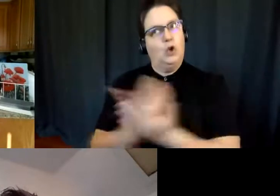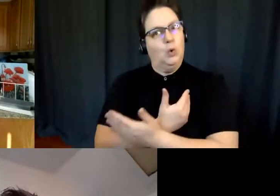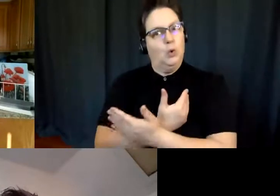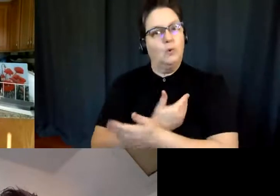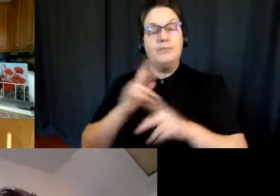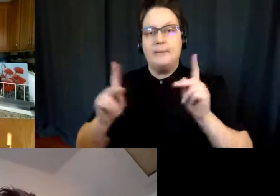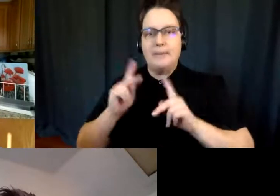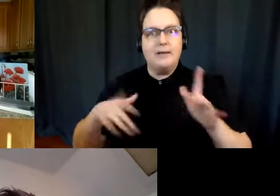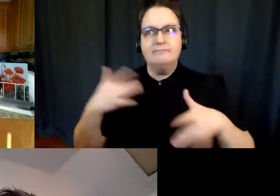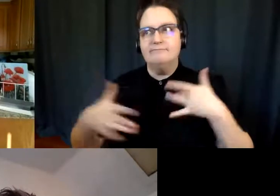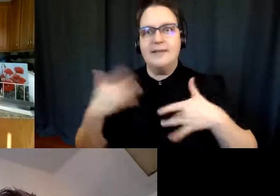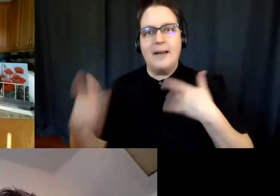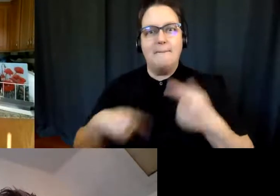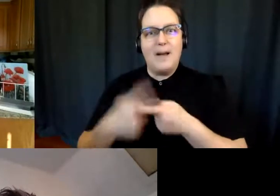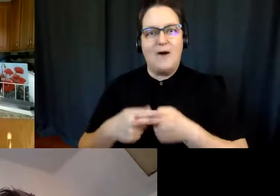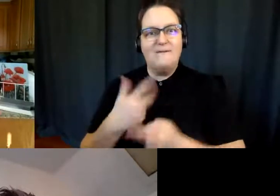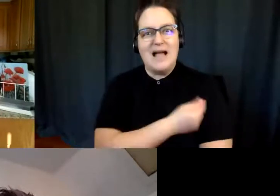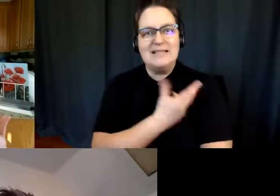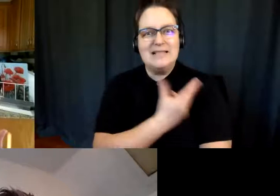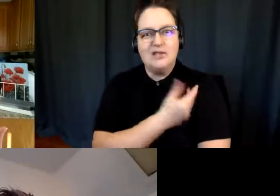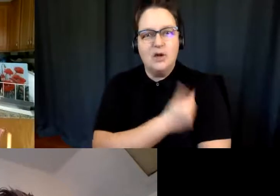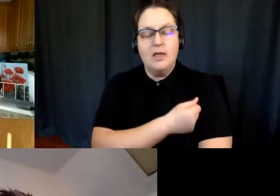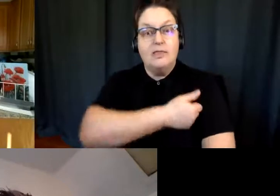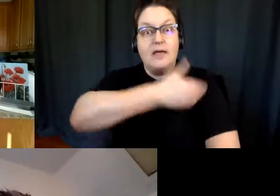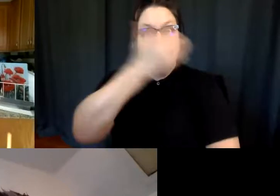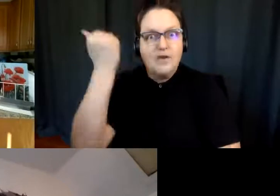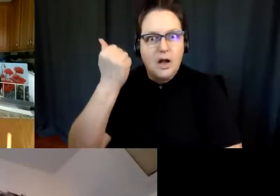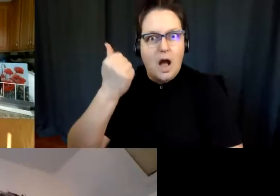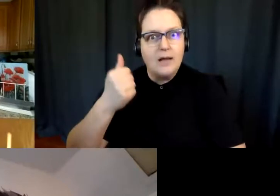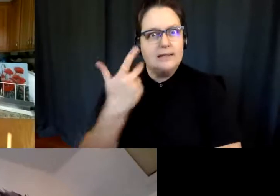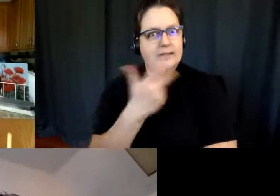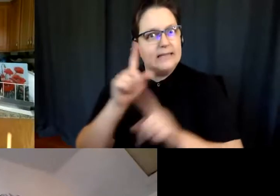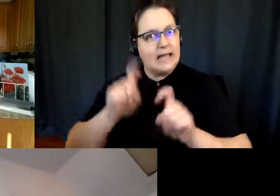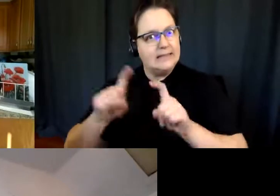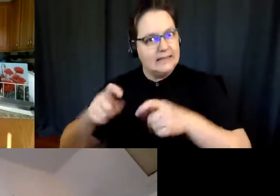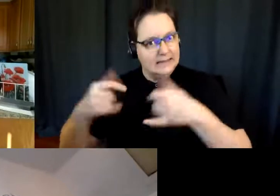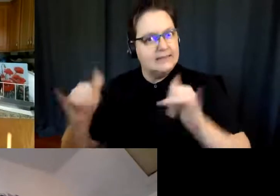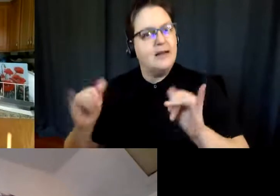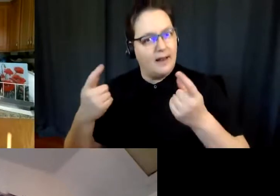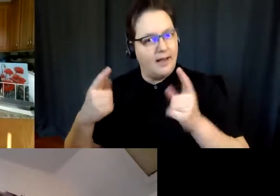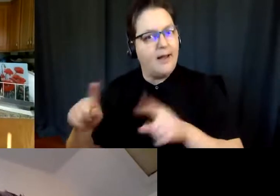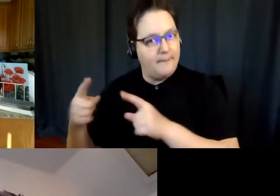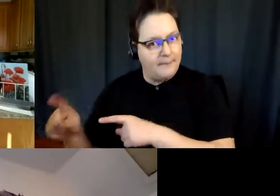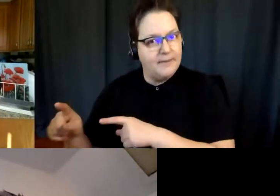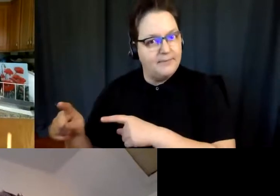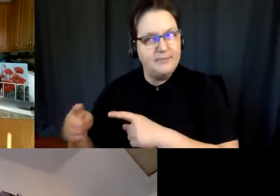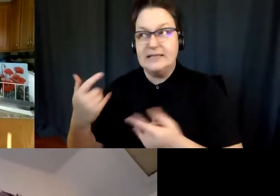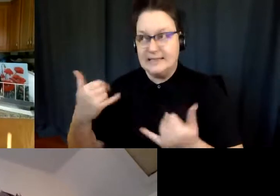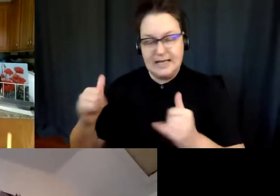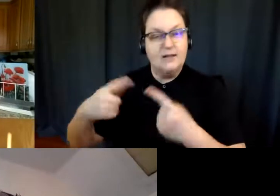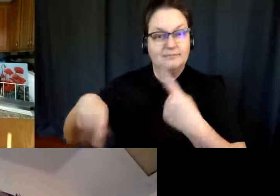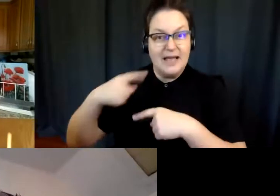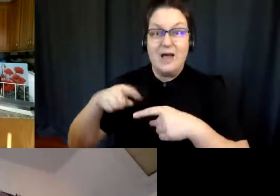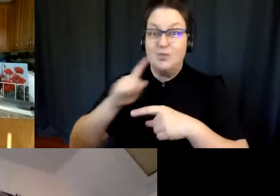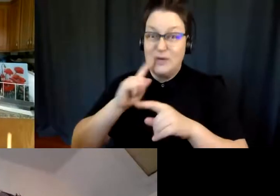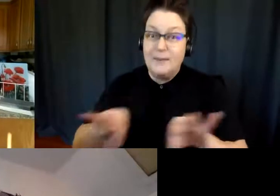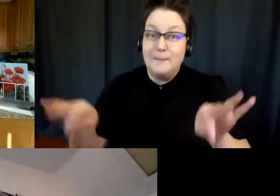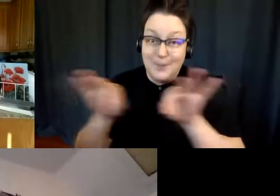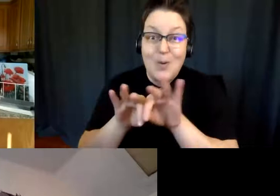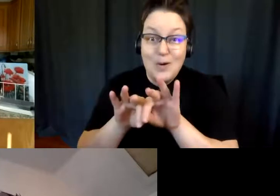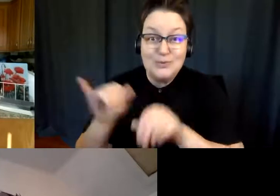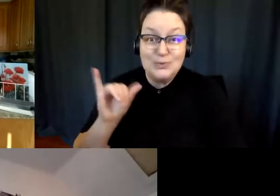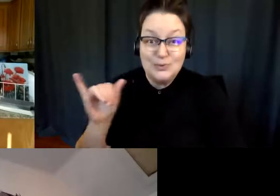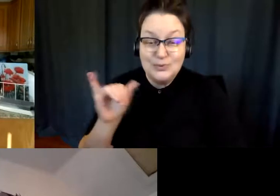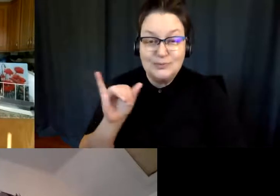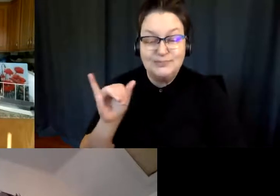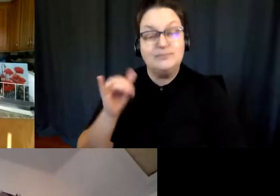gotten so excited about vaccination, they kind of have forgotten about testing. So testing is still hugely important